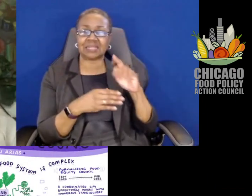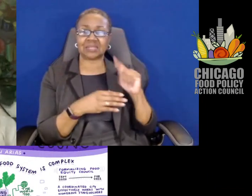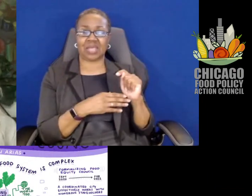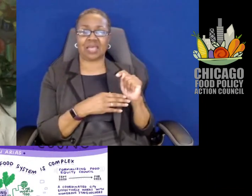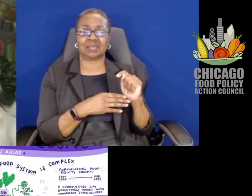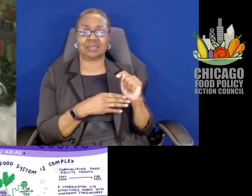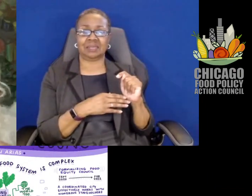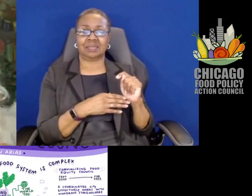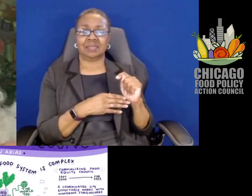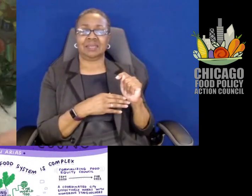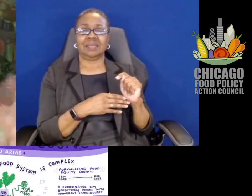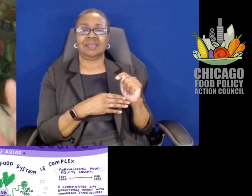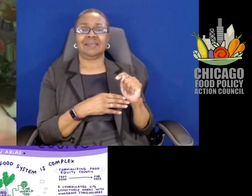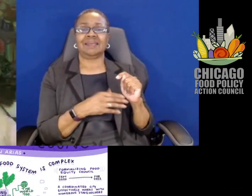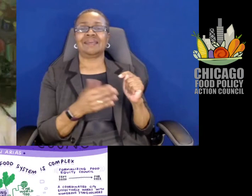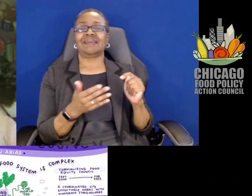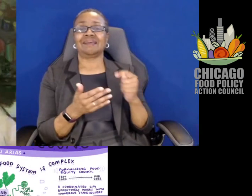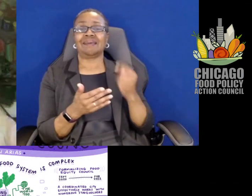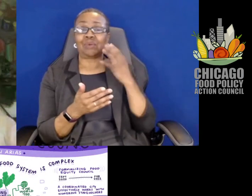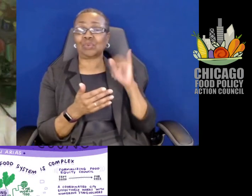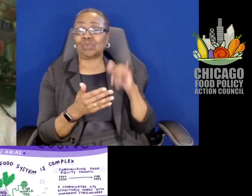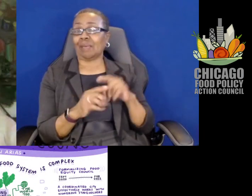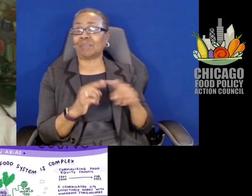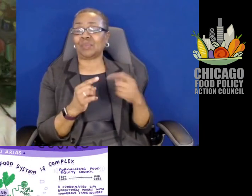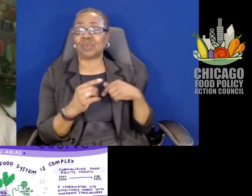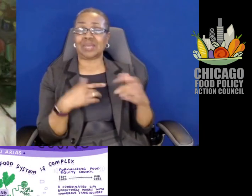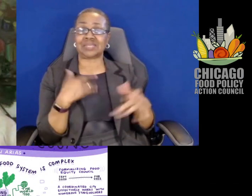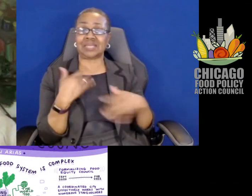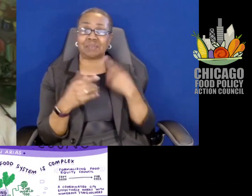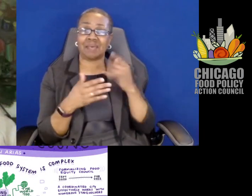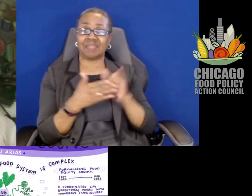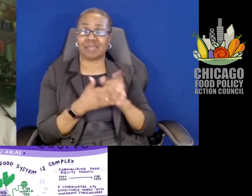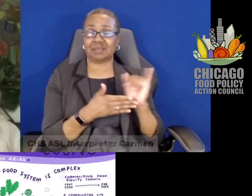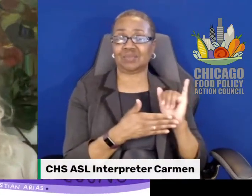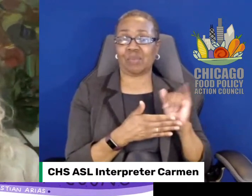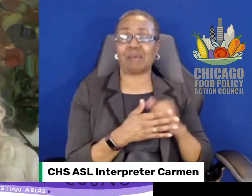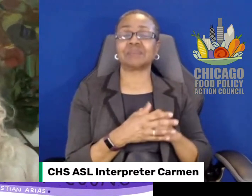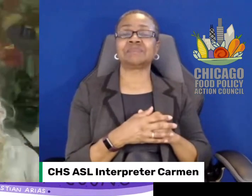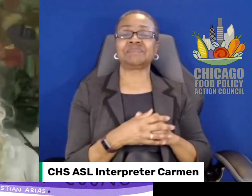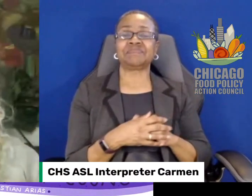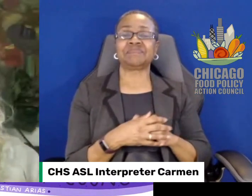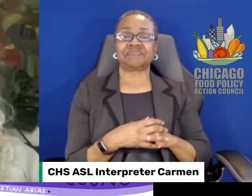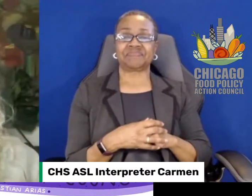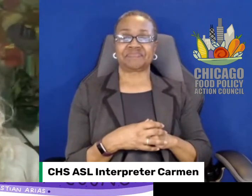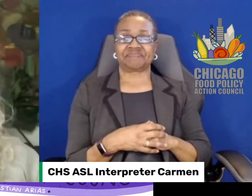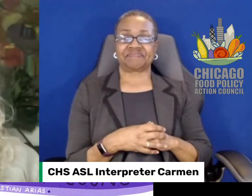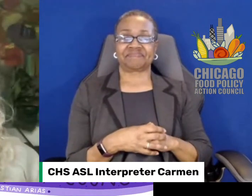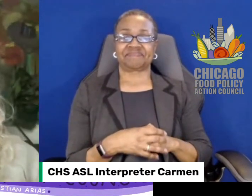part, but we're excited about that as well. So just want to share that.